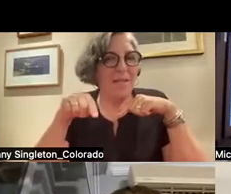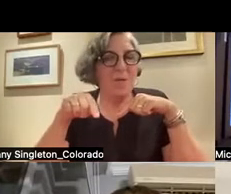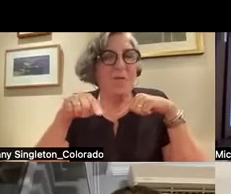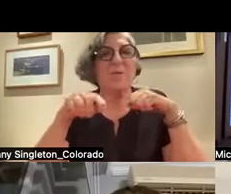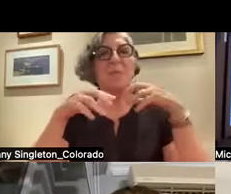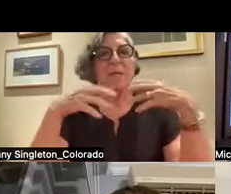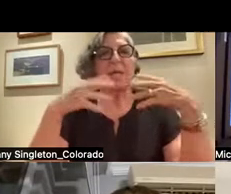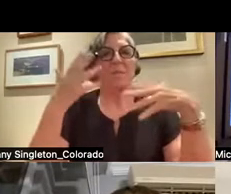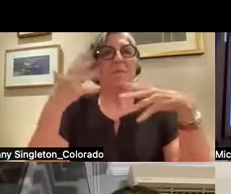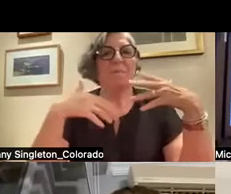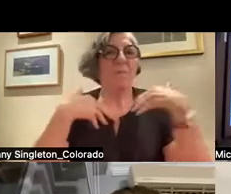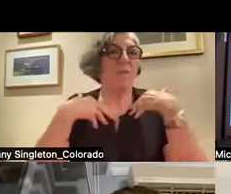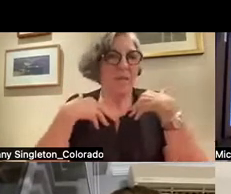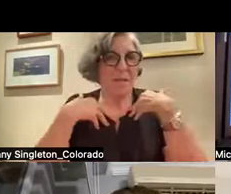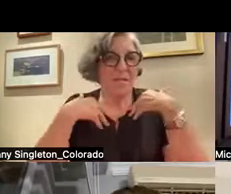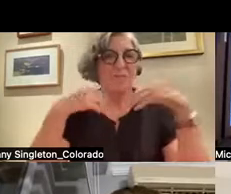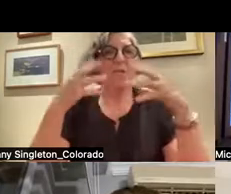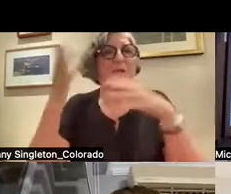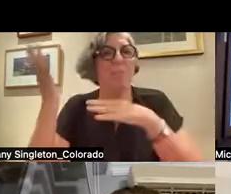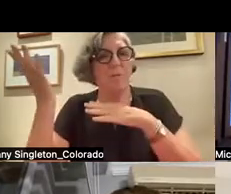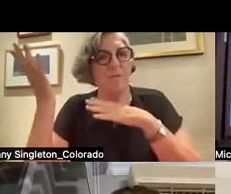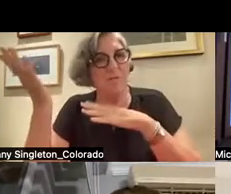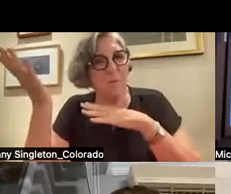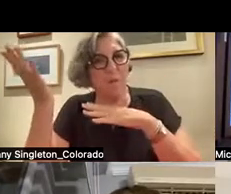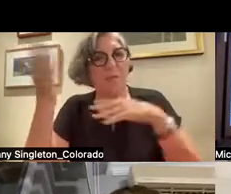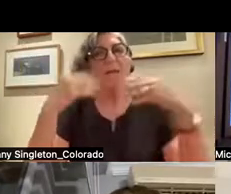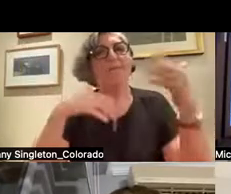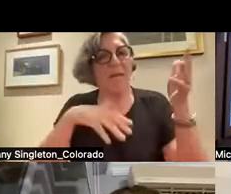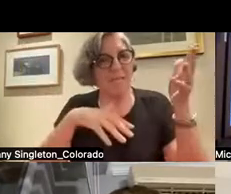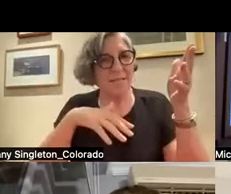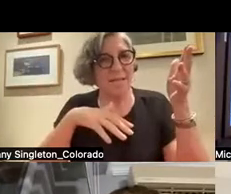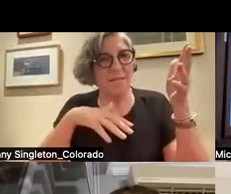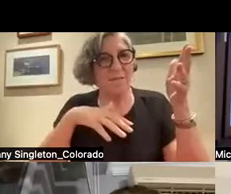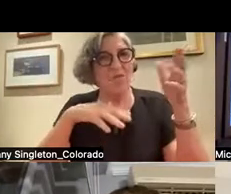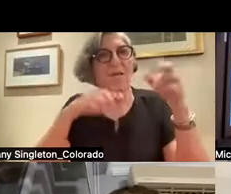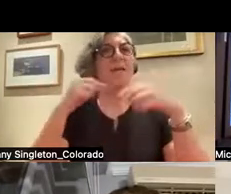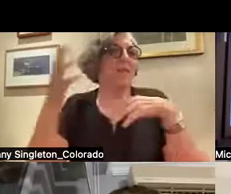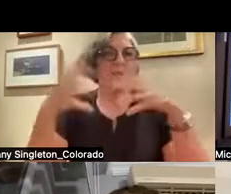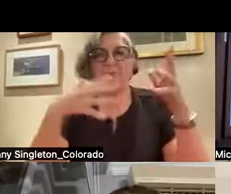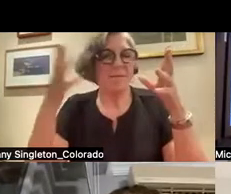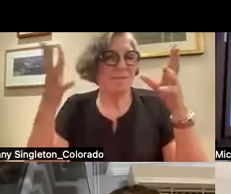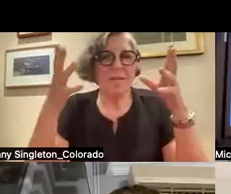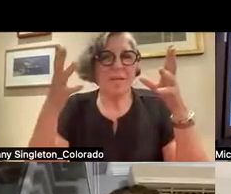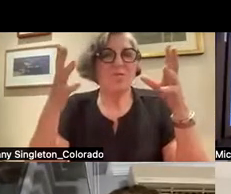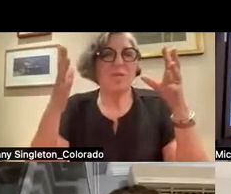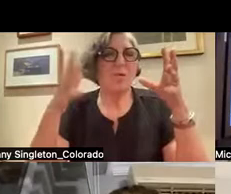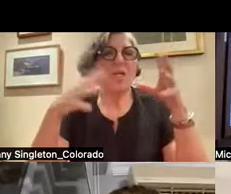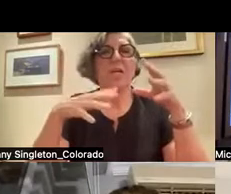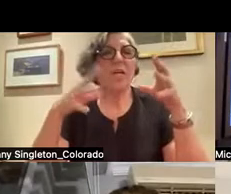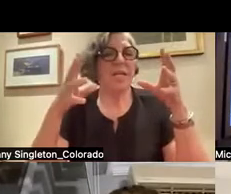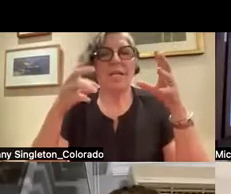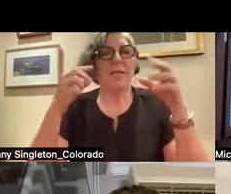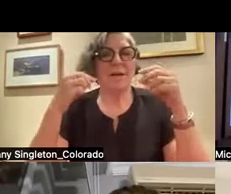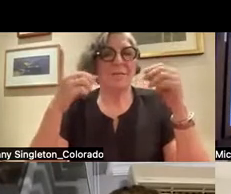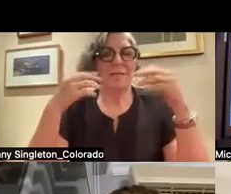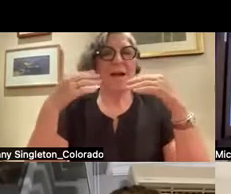bimodal bilinguals, meaning people like myself learning both a spoken language and a sign language. So there have been some very interesting work